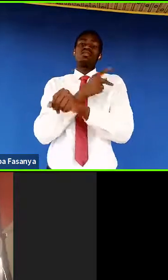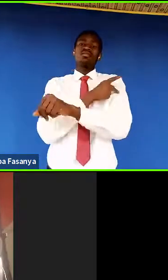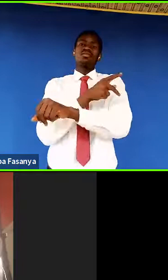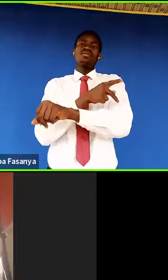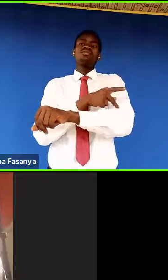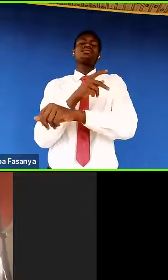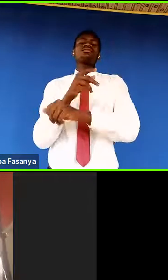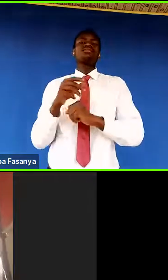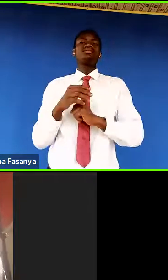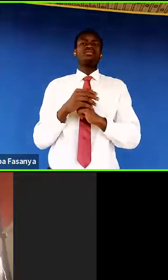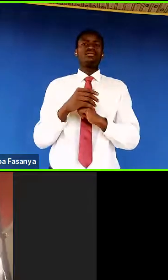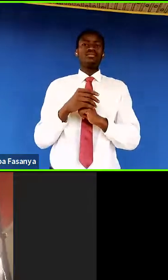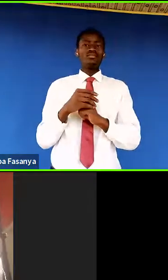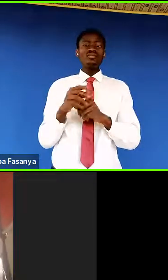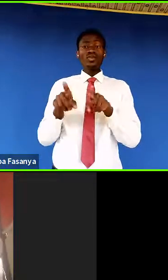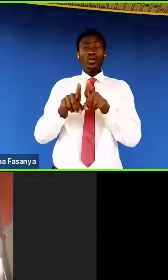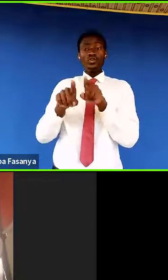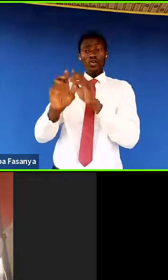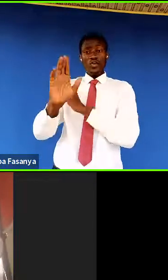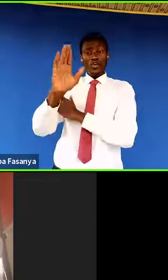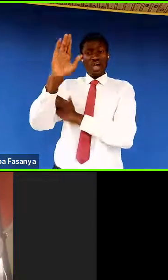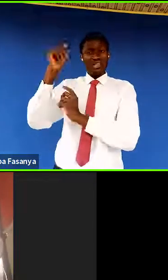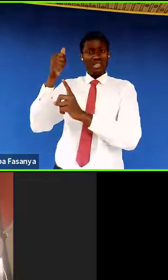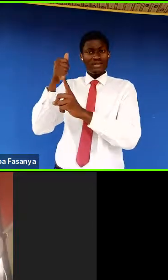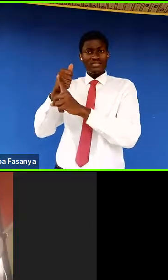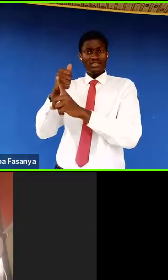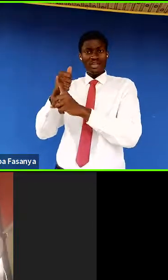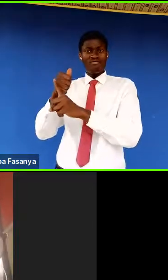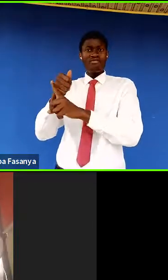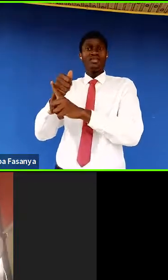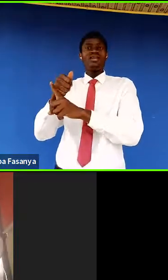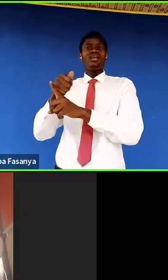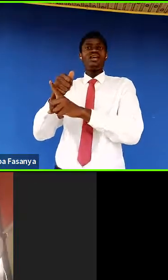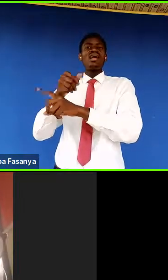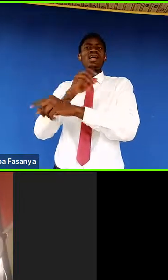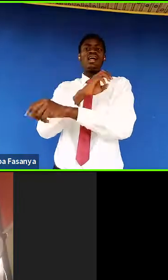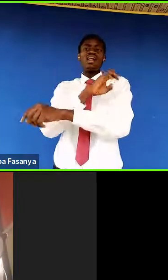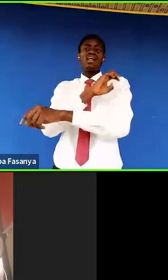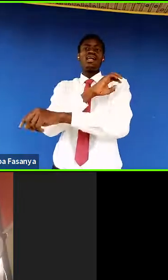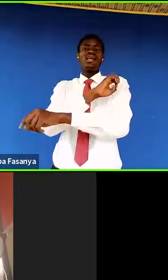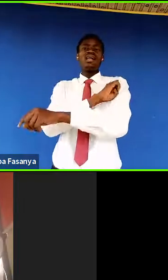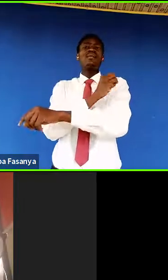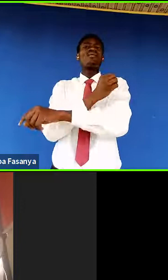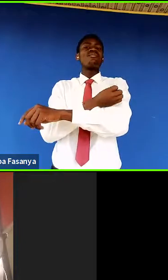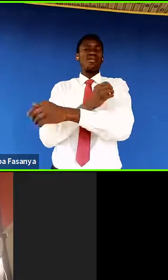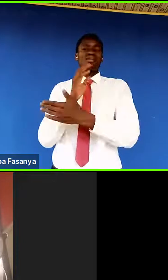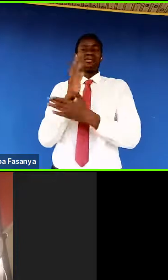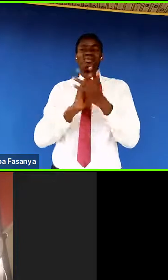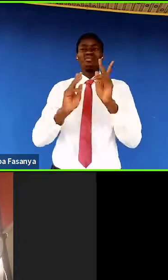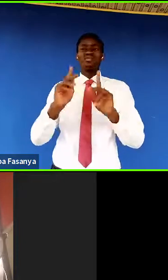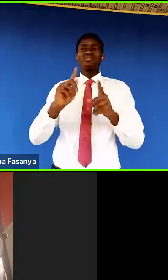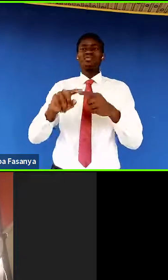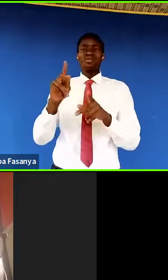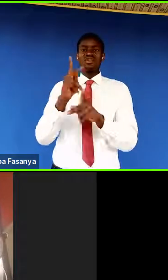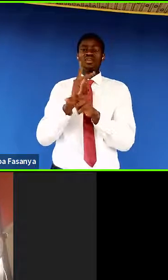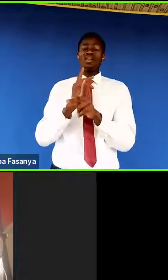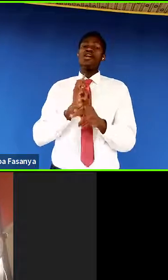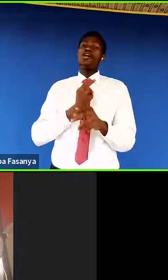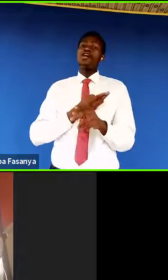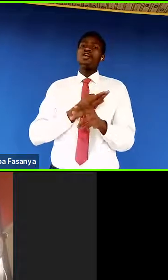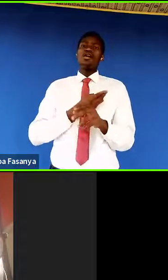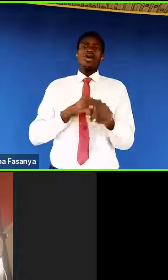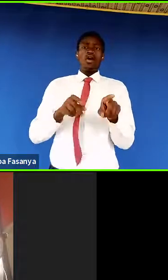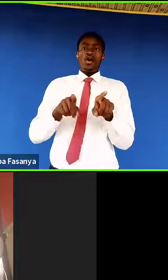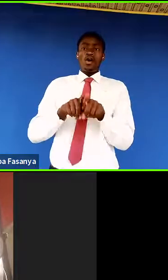empowered some people to take care of us. Doctors are there, and there are so many things technology is also doing to ensure that people